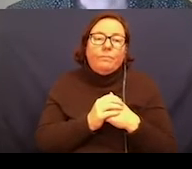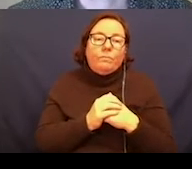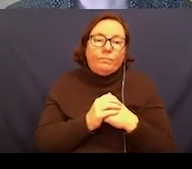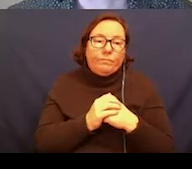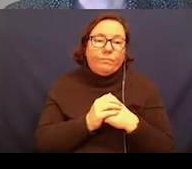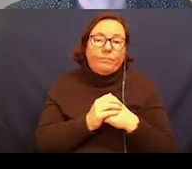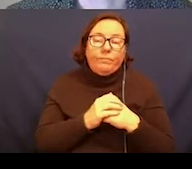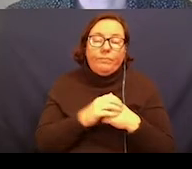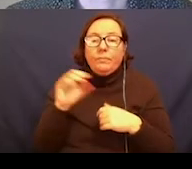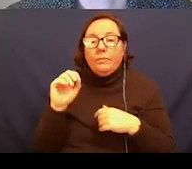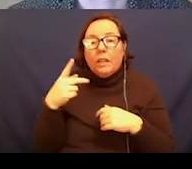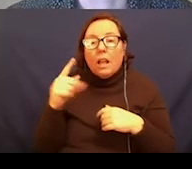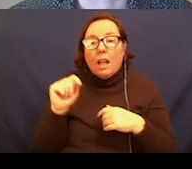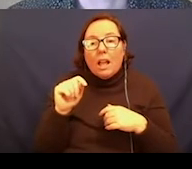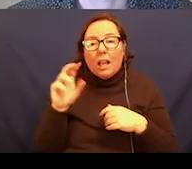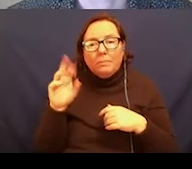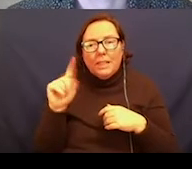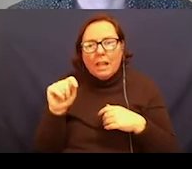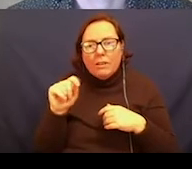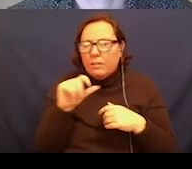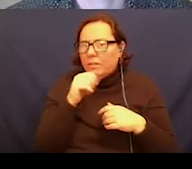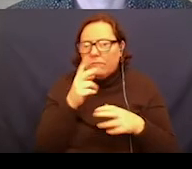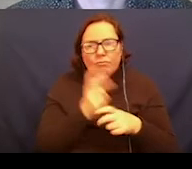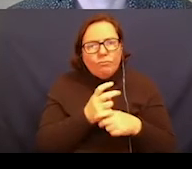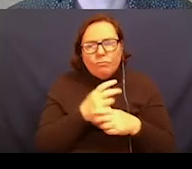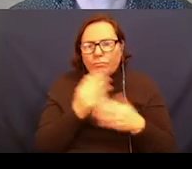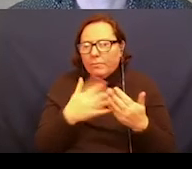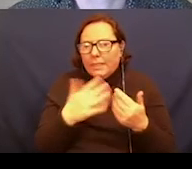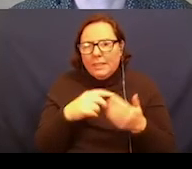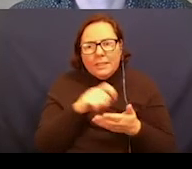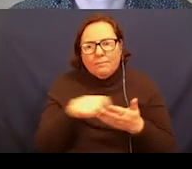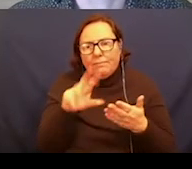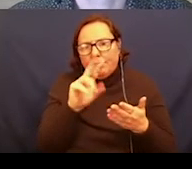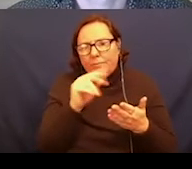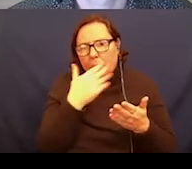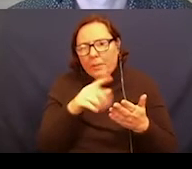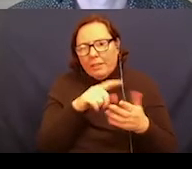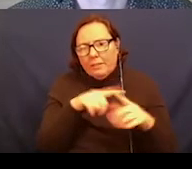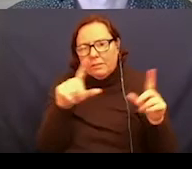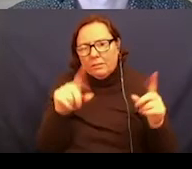The opt-out process is what, in essence, makes it the default option.